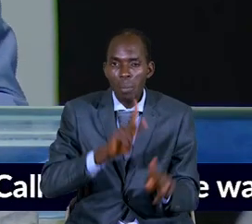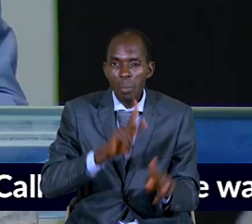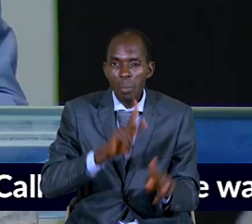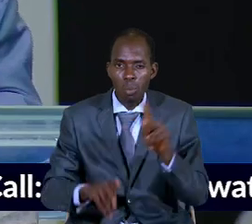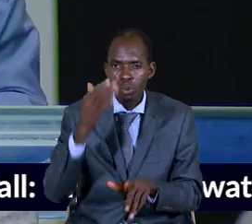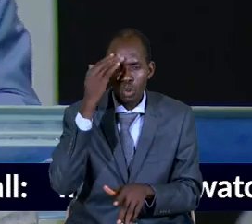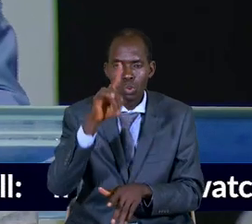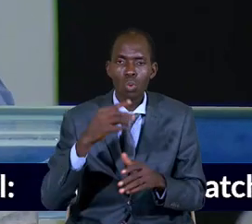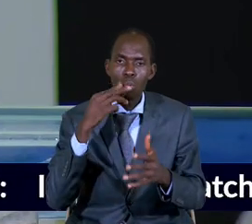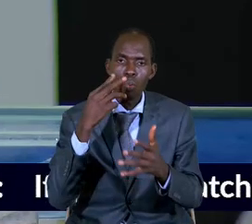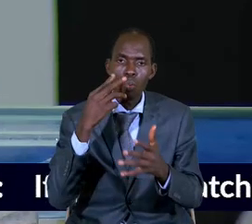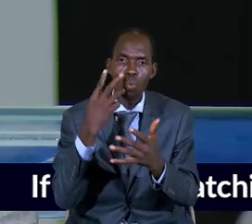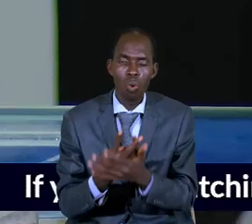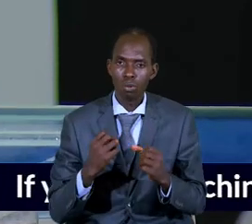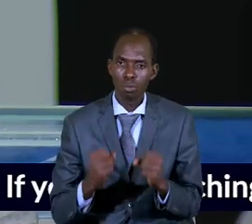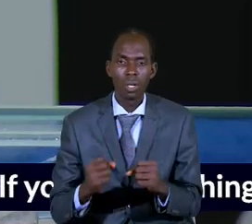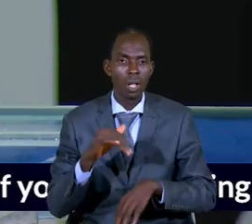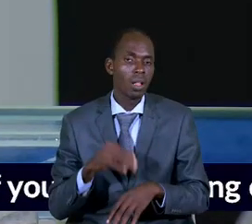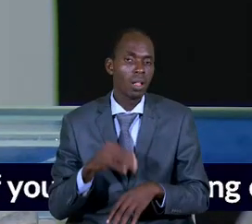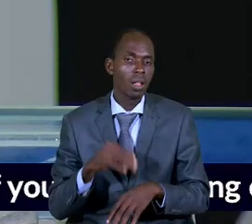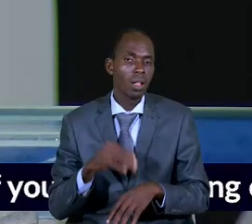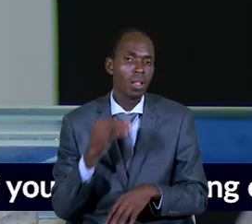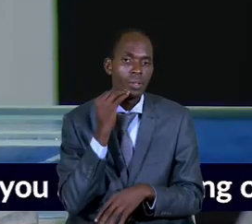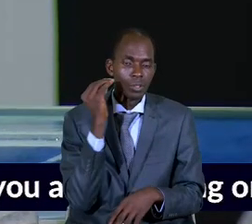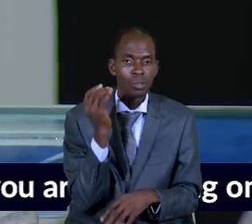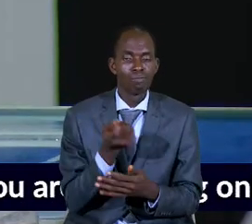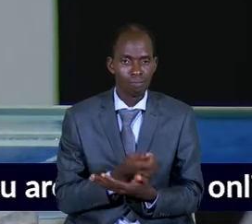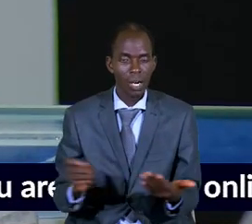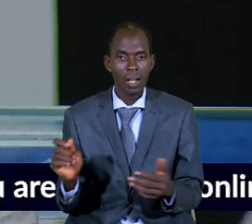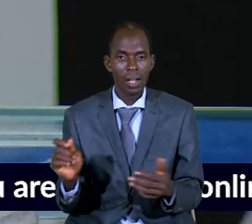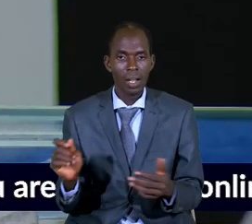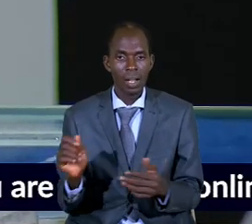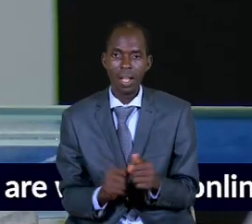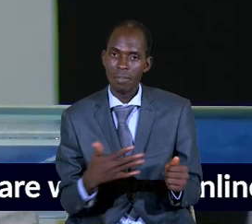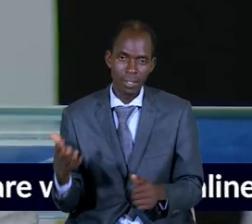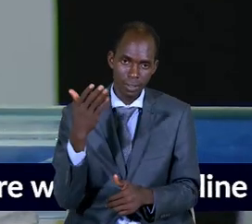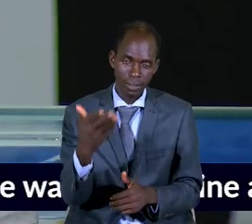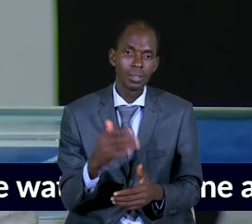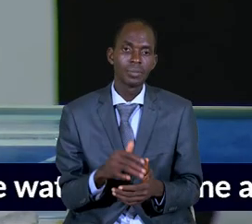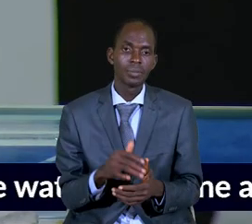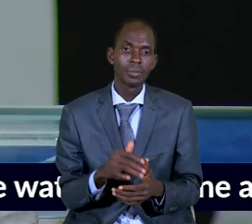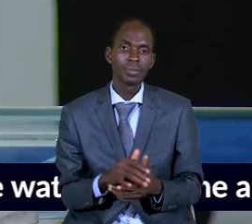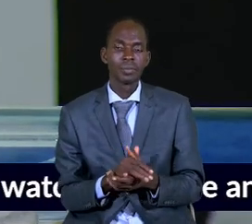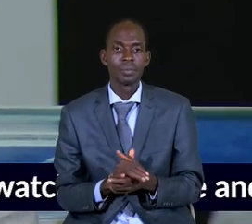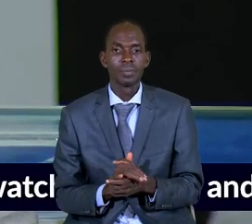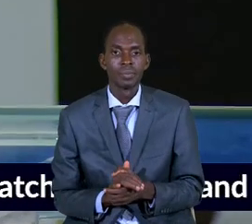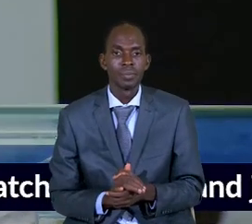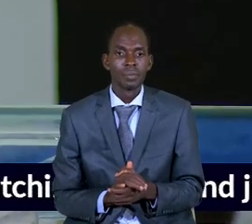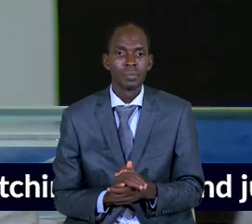globally, make sure that you are doing what we are doing now, taking the names of the converts.